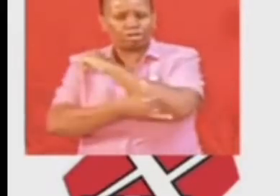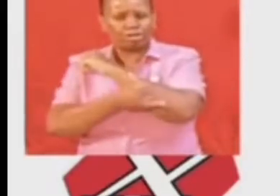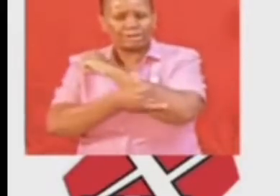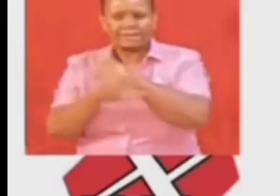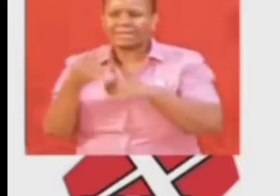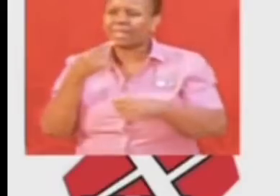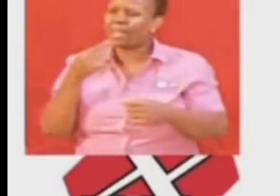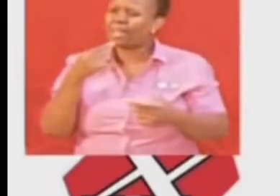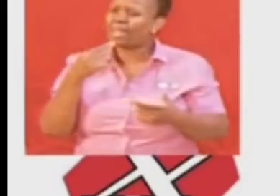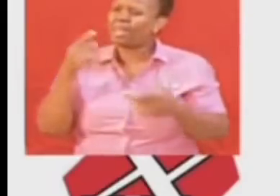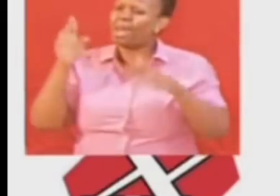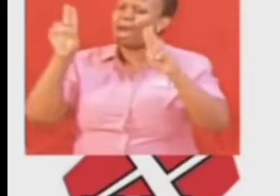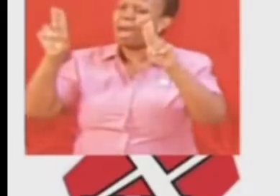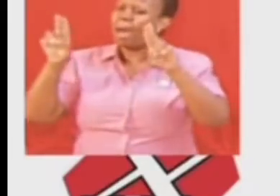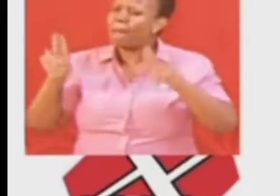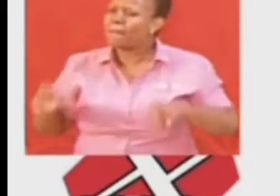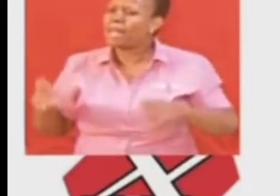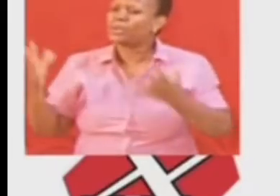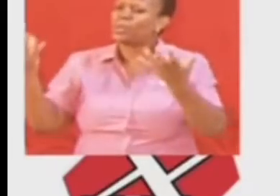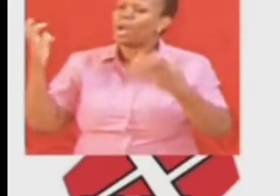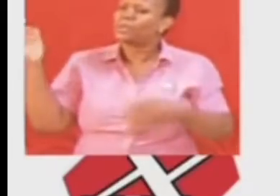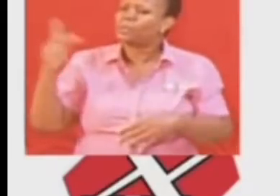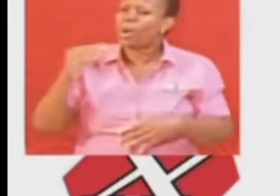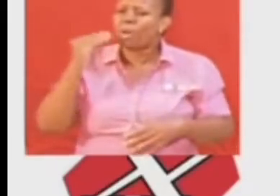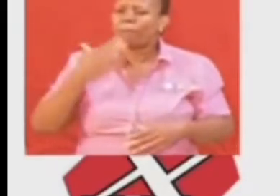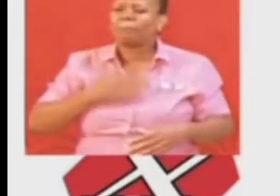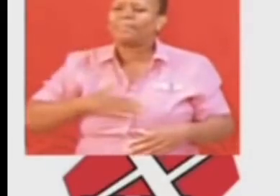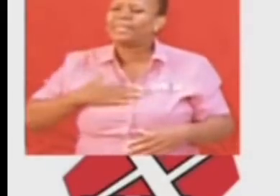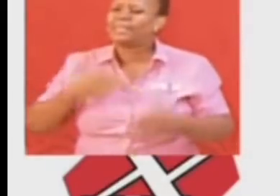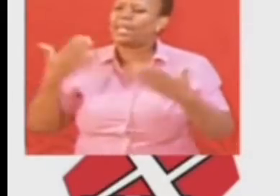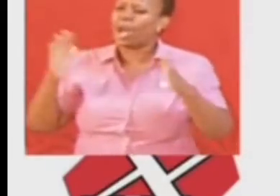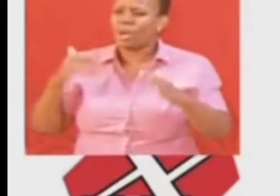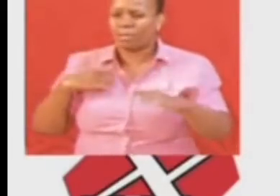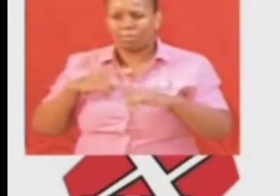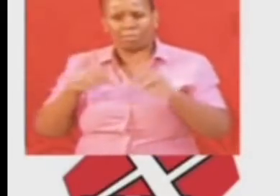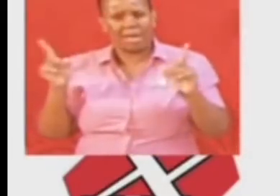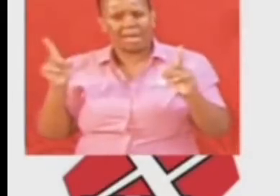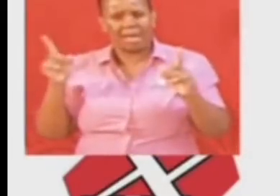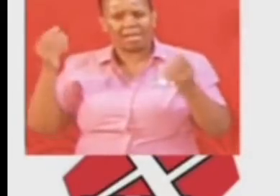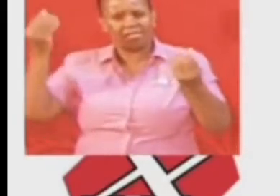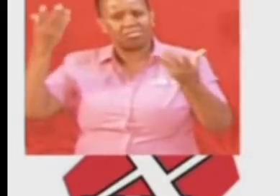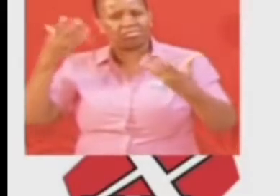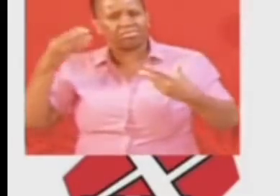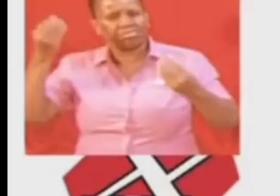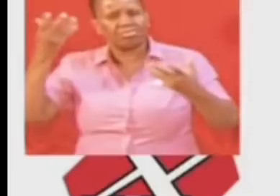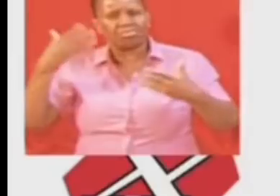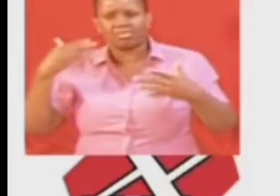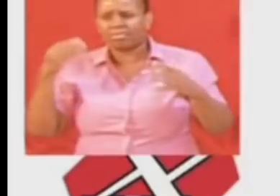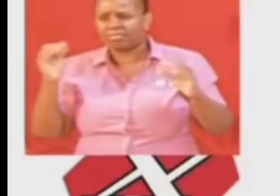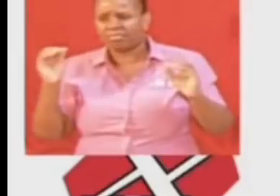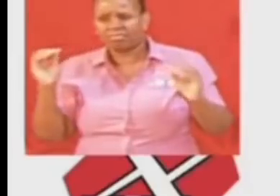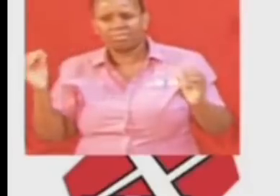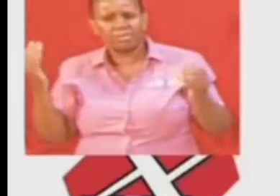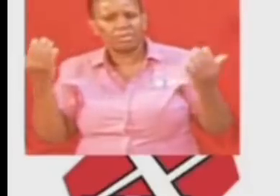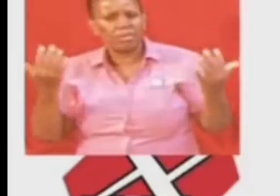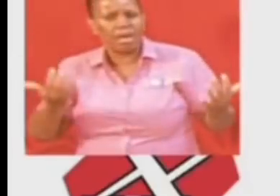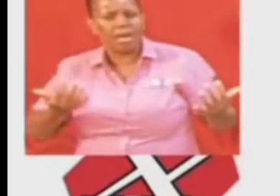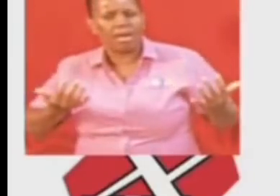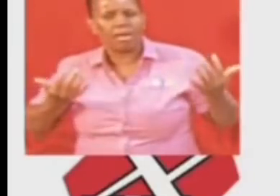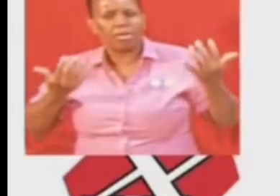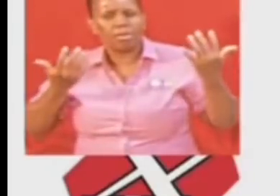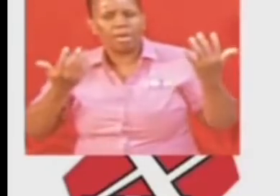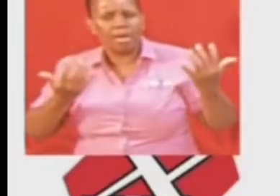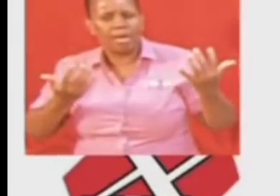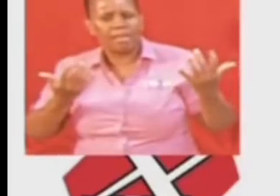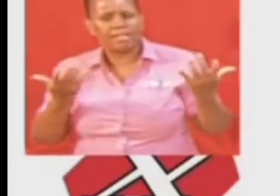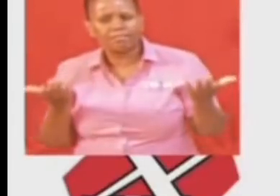received any response. And they are willing to charter their own flights, but they're not hearing anything from the Ministry of National Security. So what is the holdup